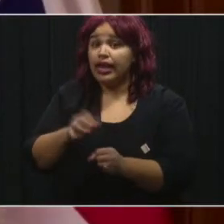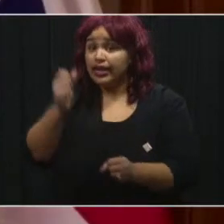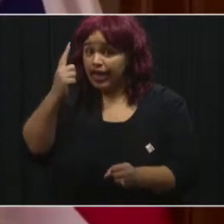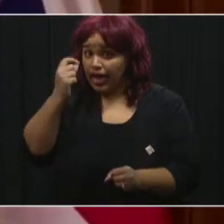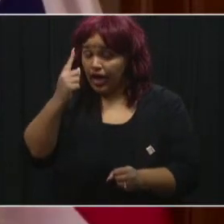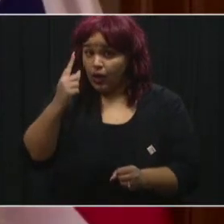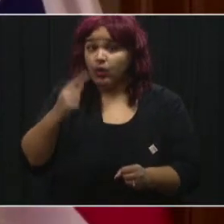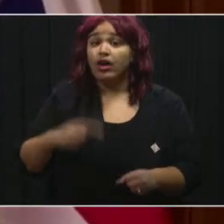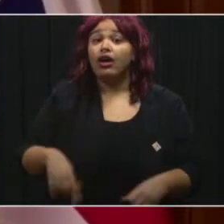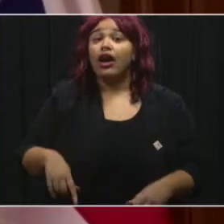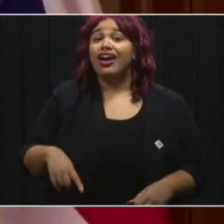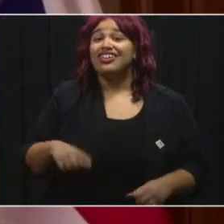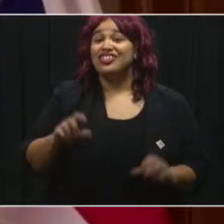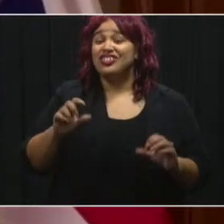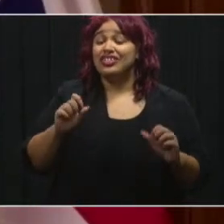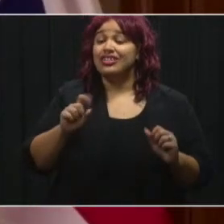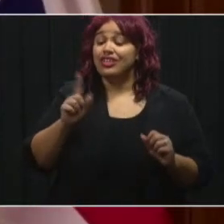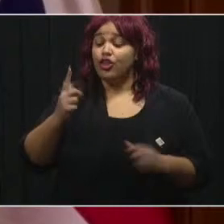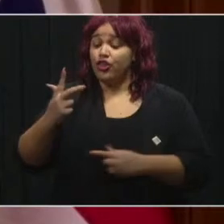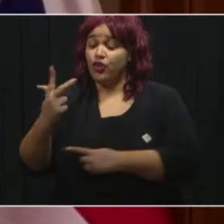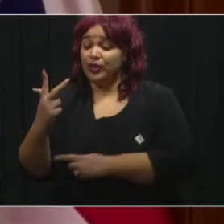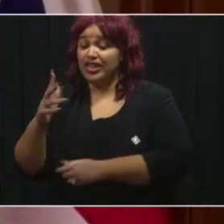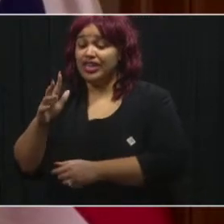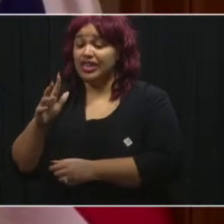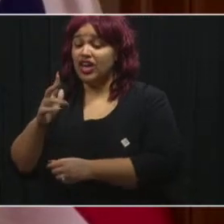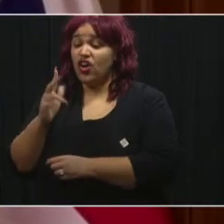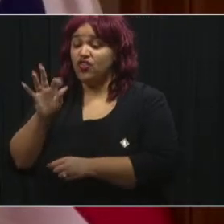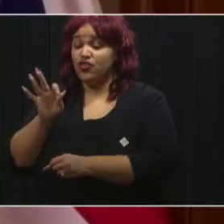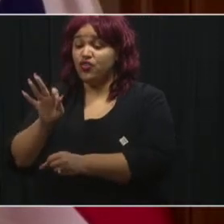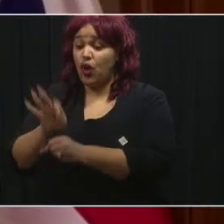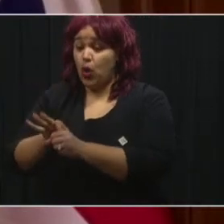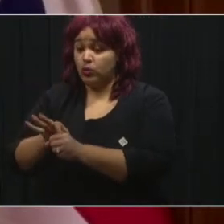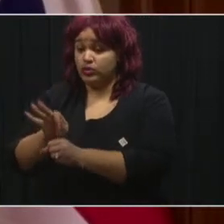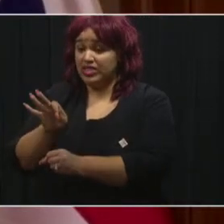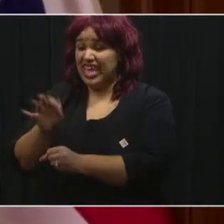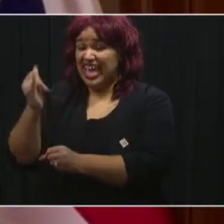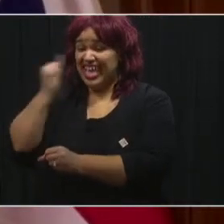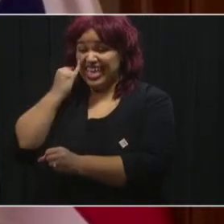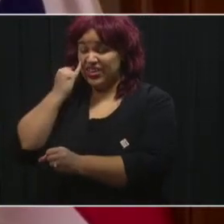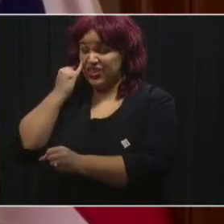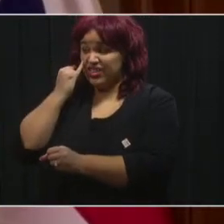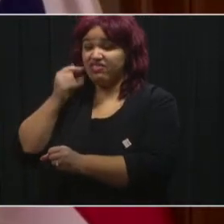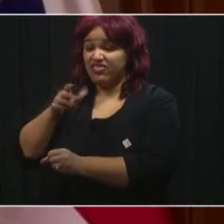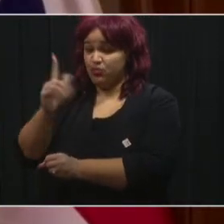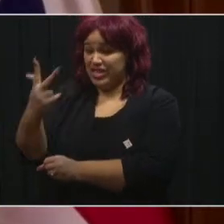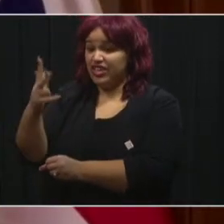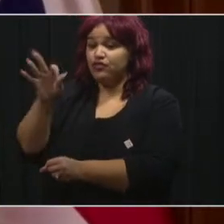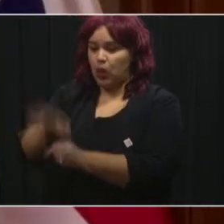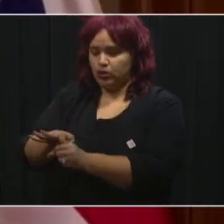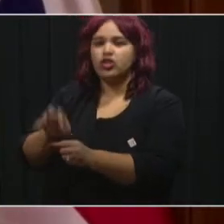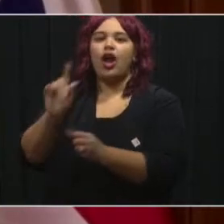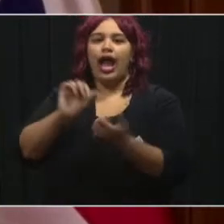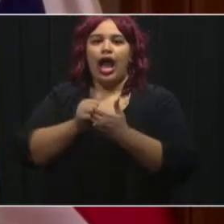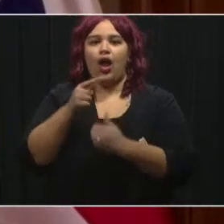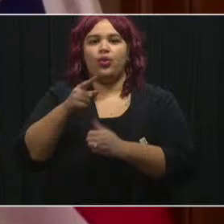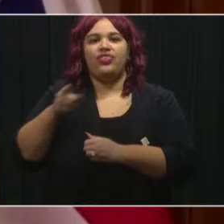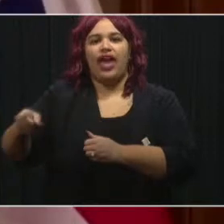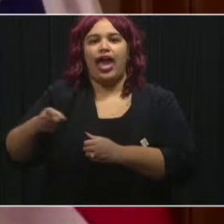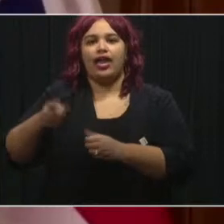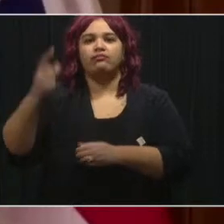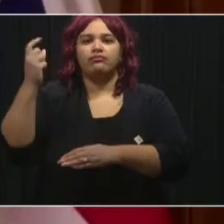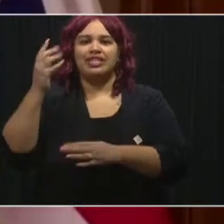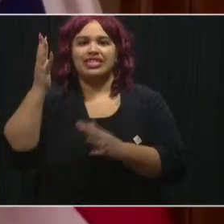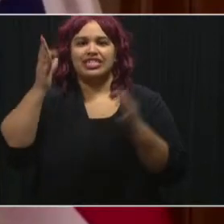were really only there because of maps that were created a decade ago in which your party entrenched power. Last week, you